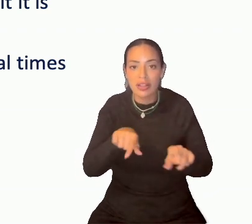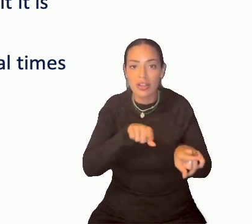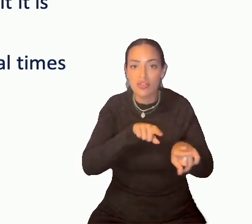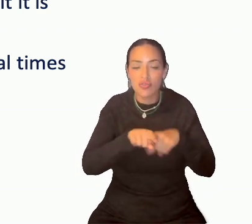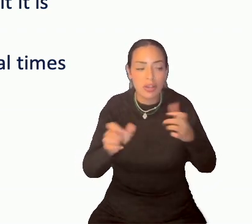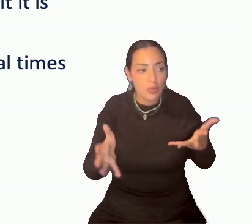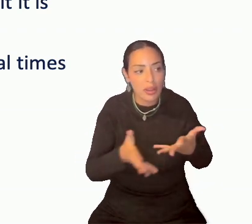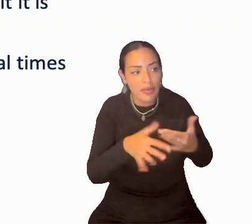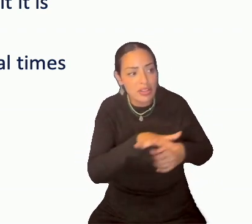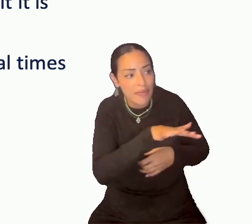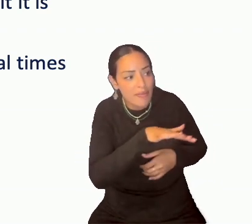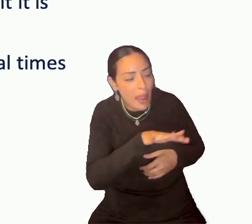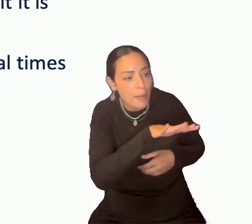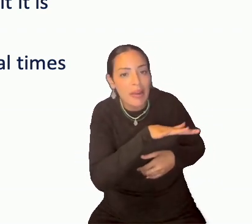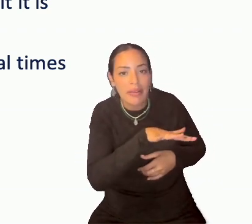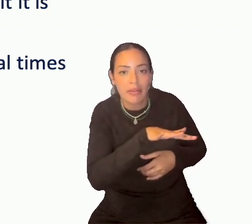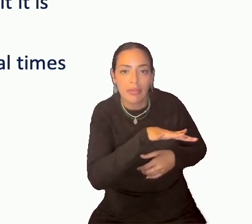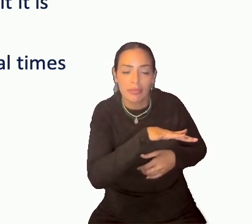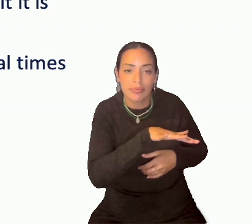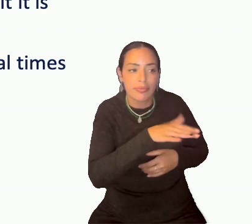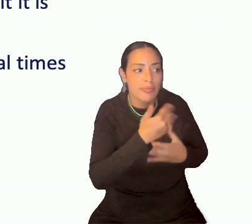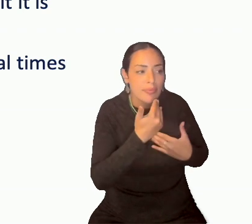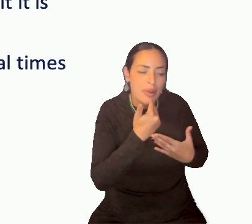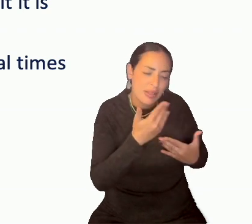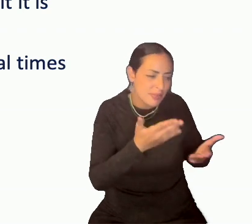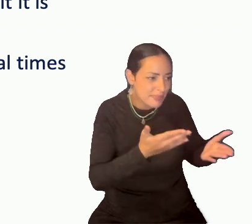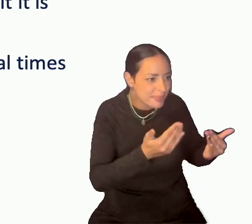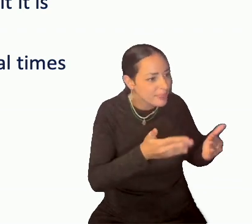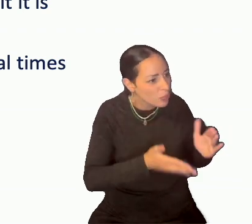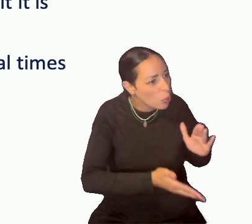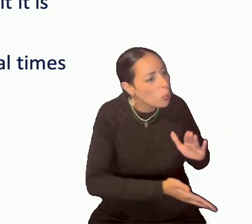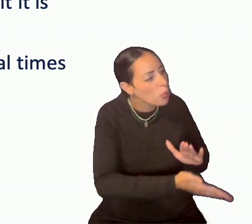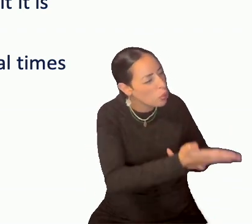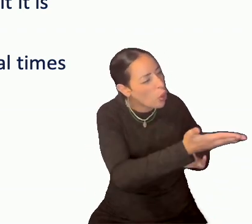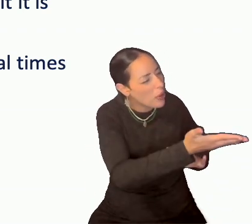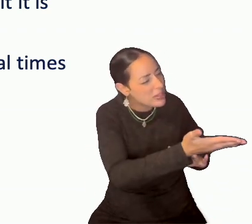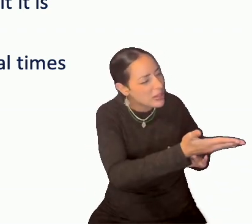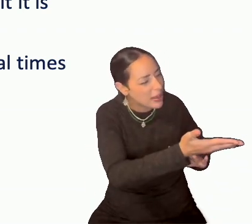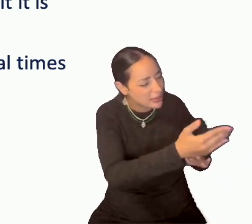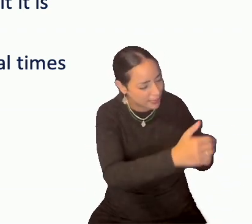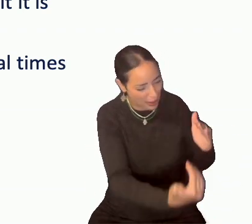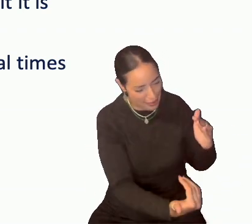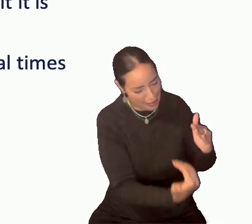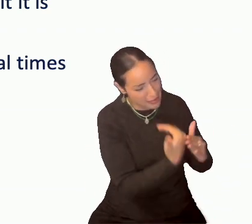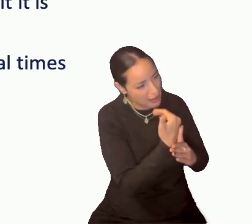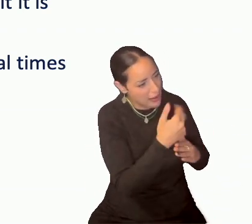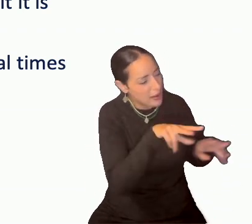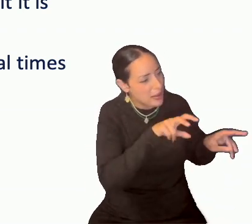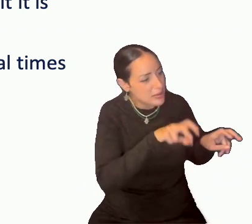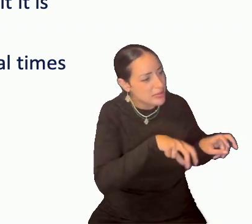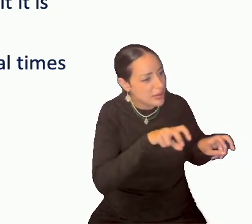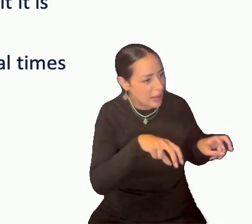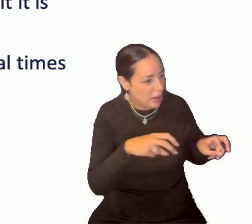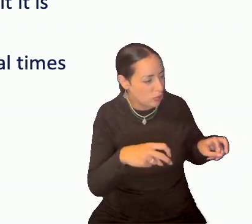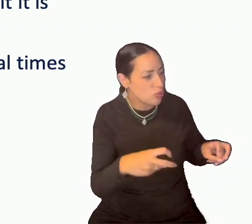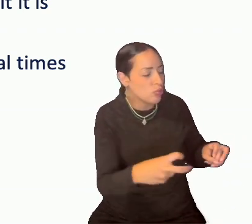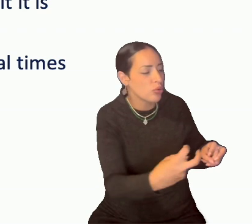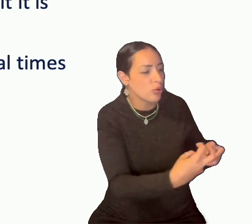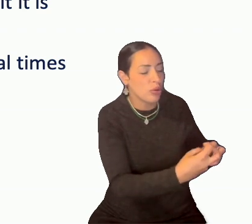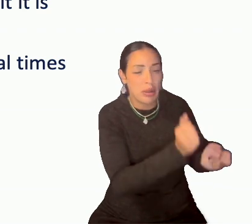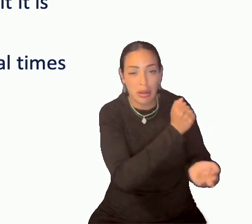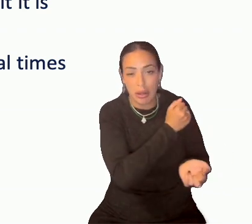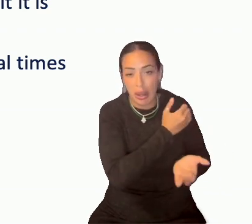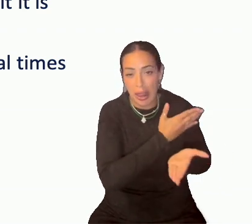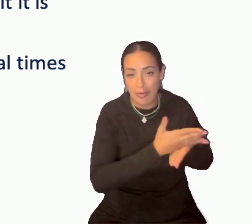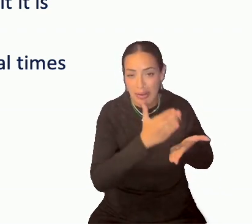to encourage the family member or members to go inside the home and sit down. Absolute clarity is